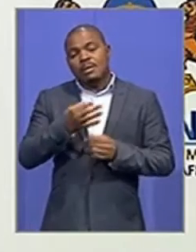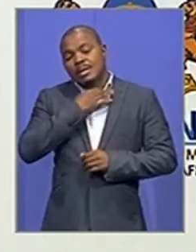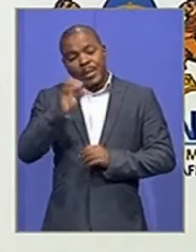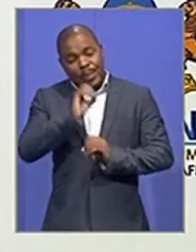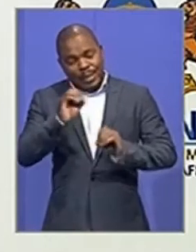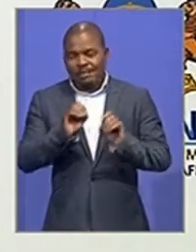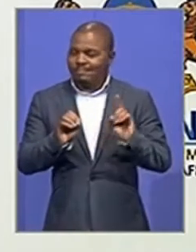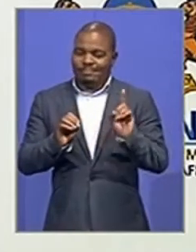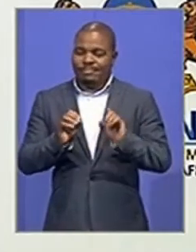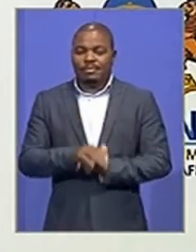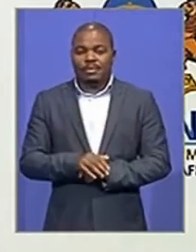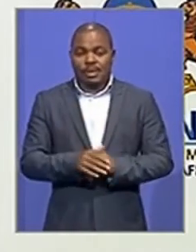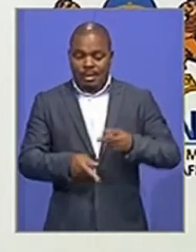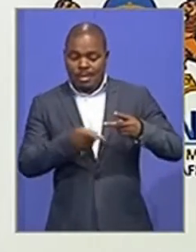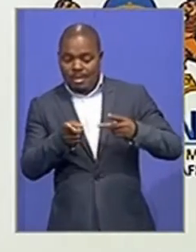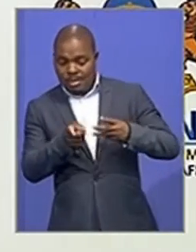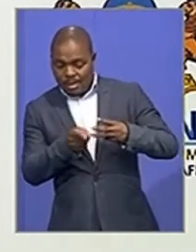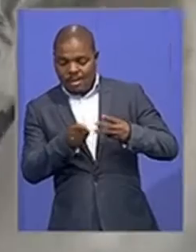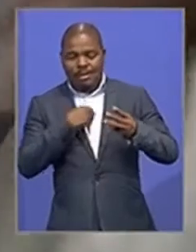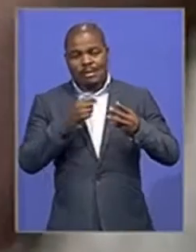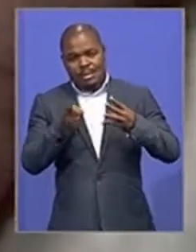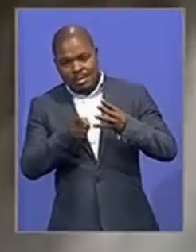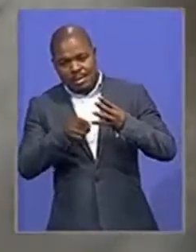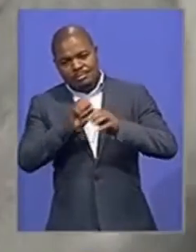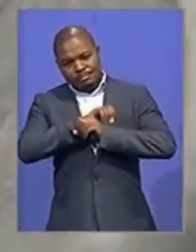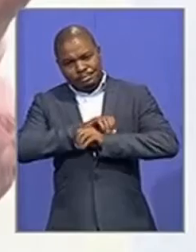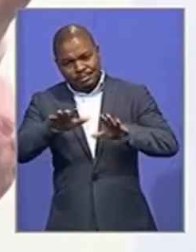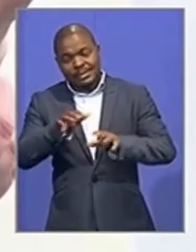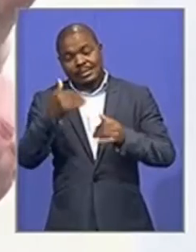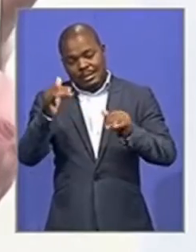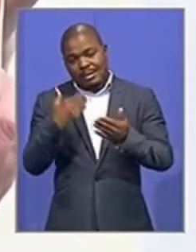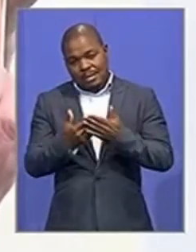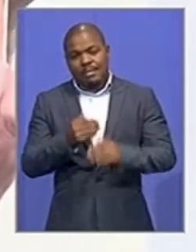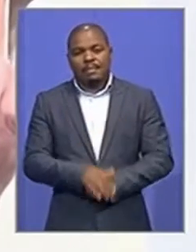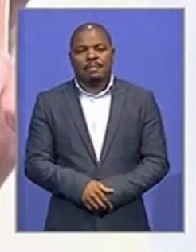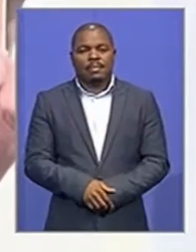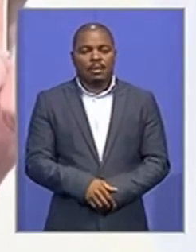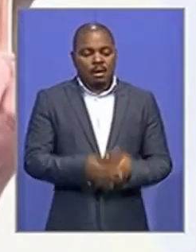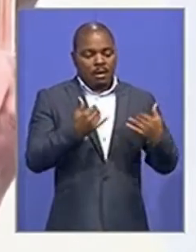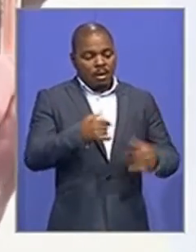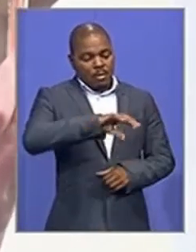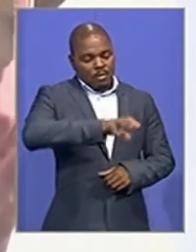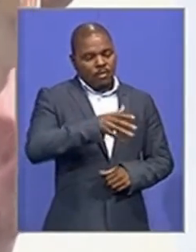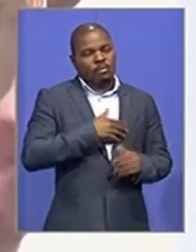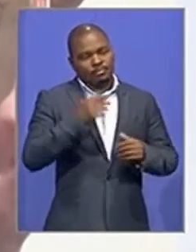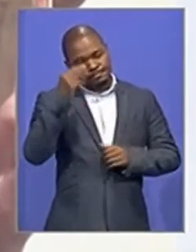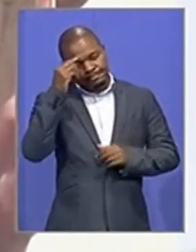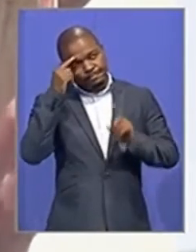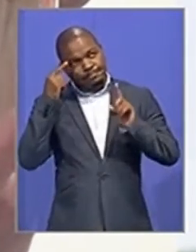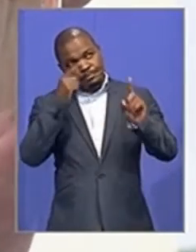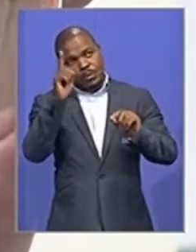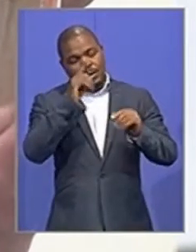risk of a third surge and a fourth surge still remains. Profense ga jaana e tsepamisitse mogopolo mo tsamaisong ya